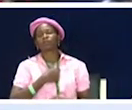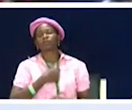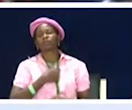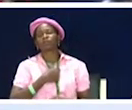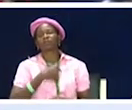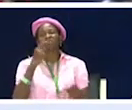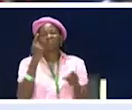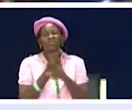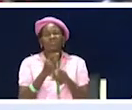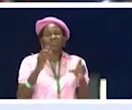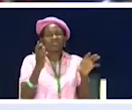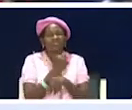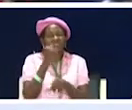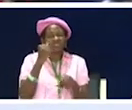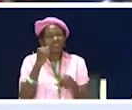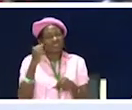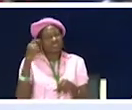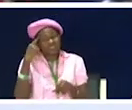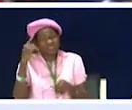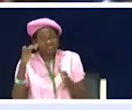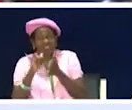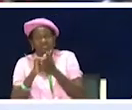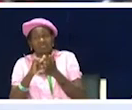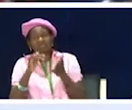We just think that